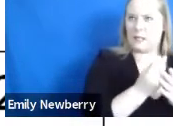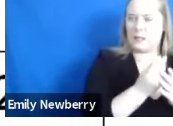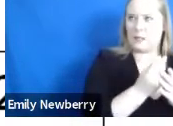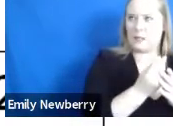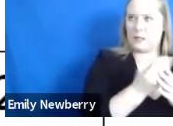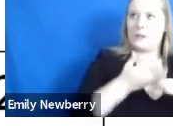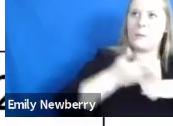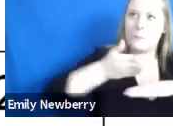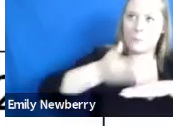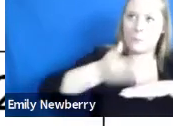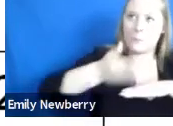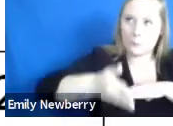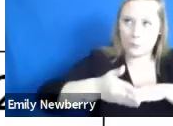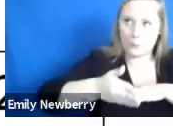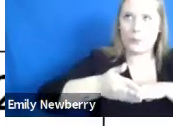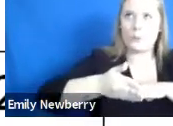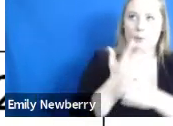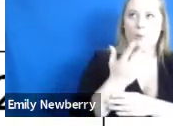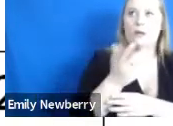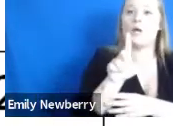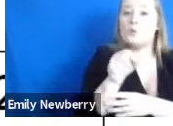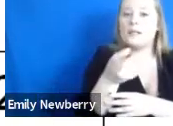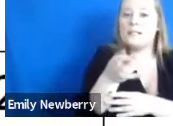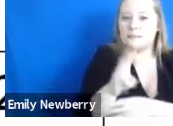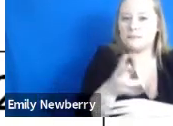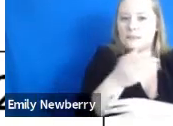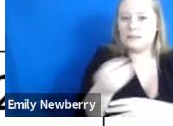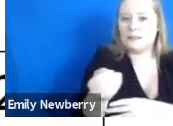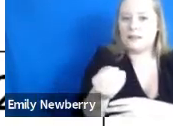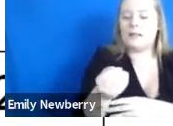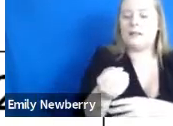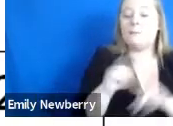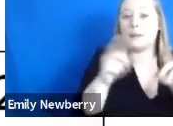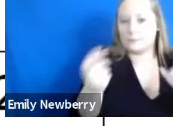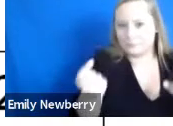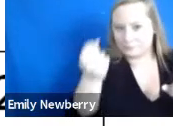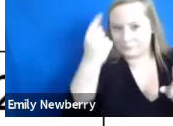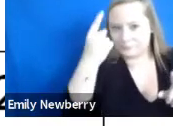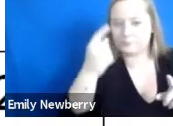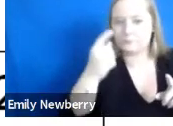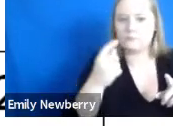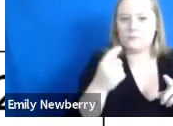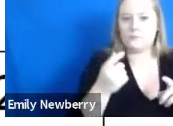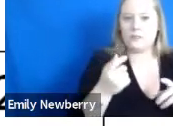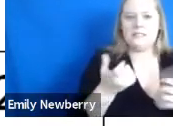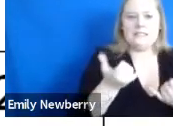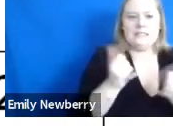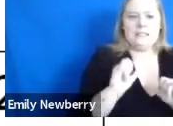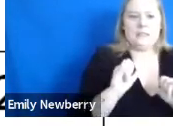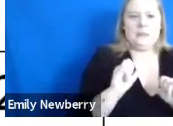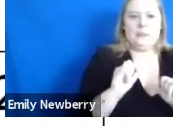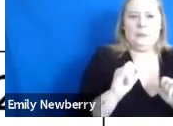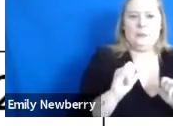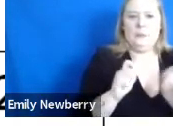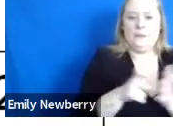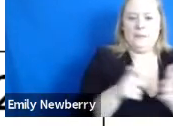post-growing 2017, and however, there was significant decrease between the first and the last sampling periods